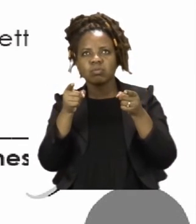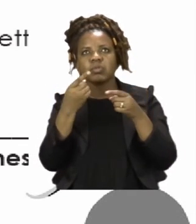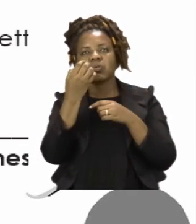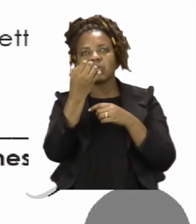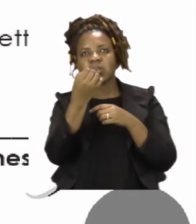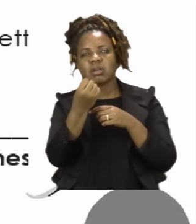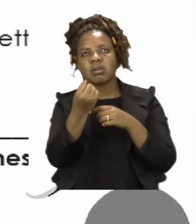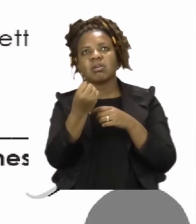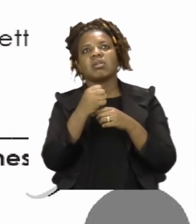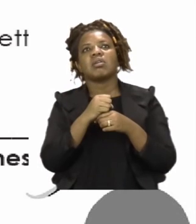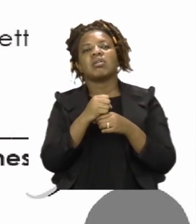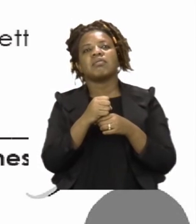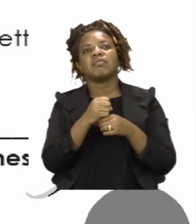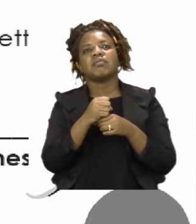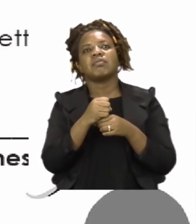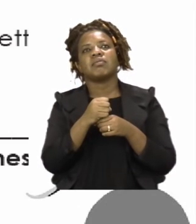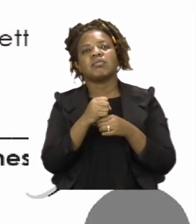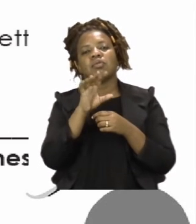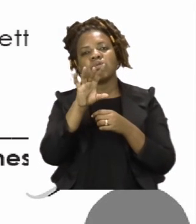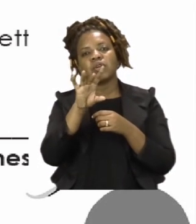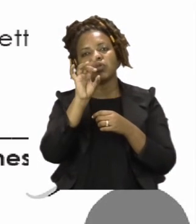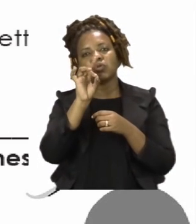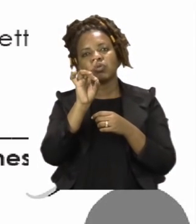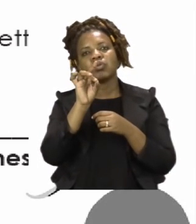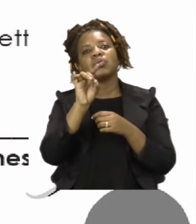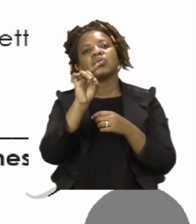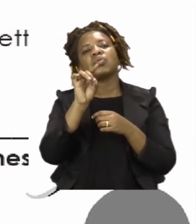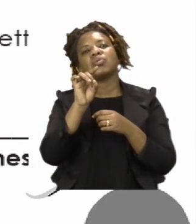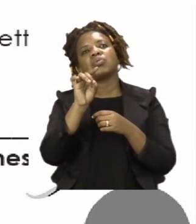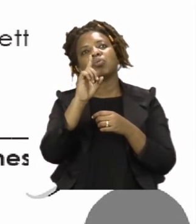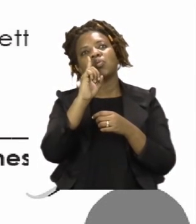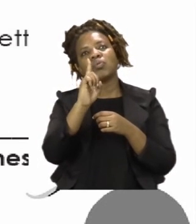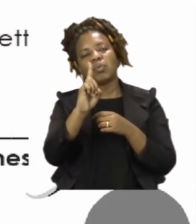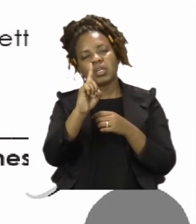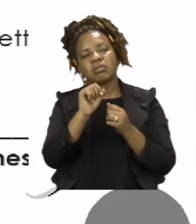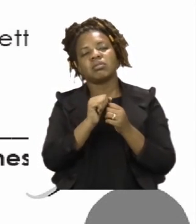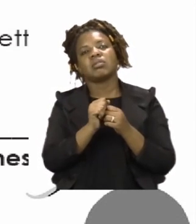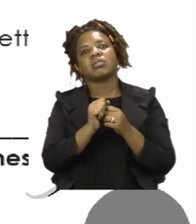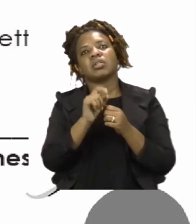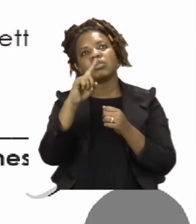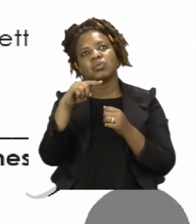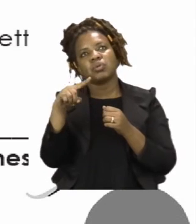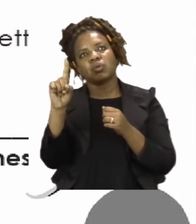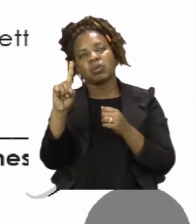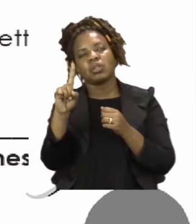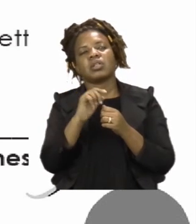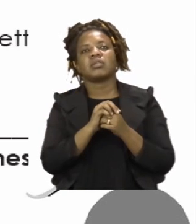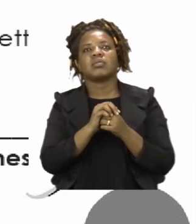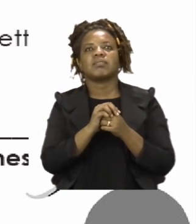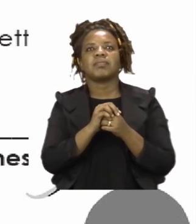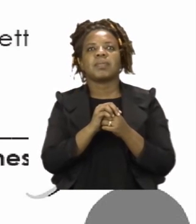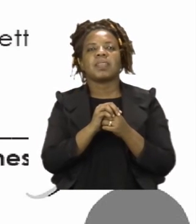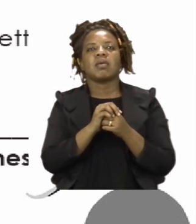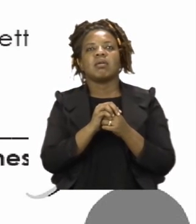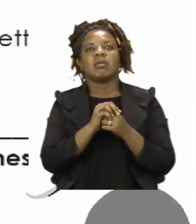plural nouns we have the word sheep and sheeps. Now when it comes